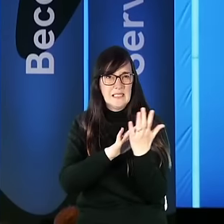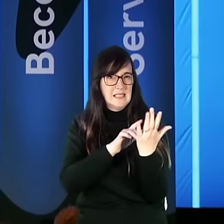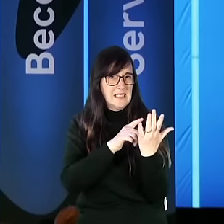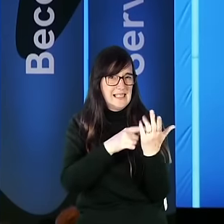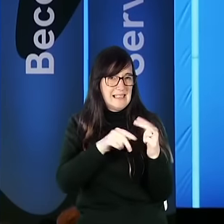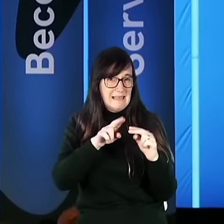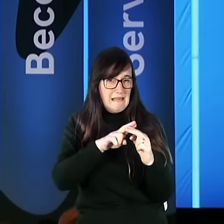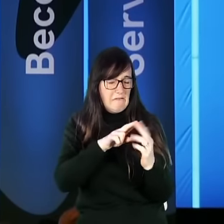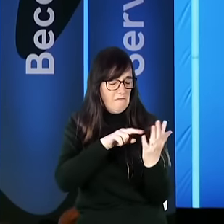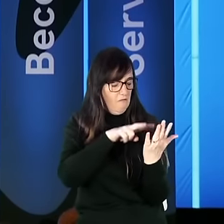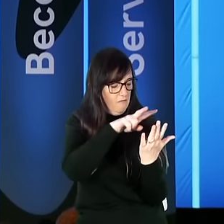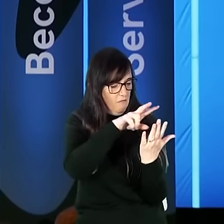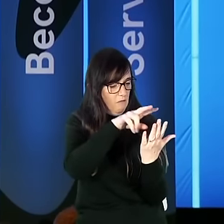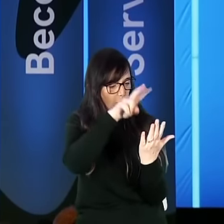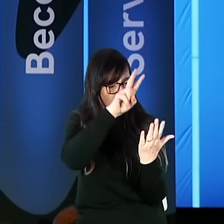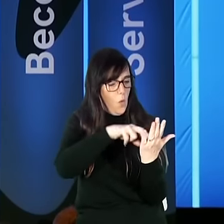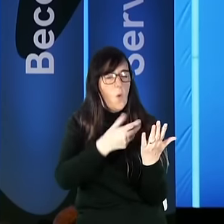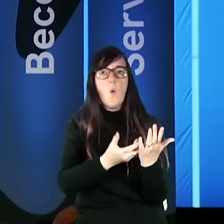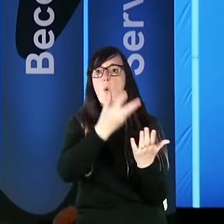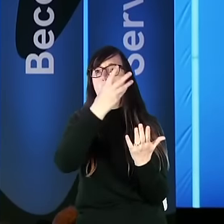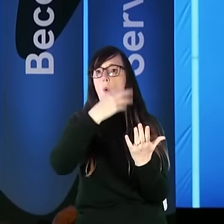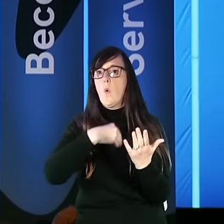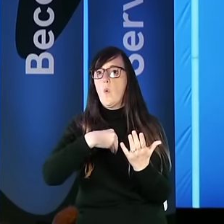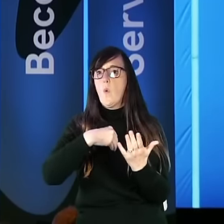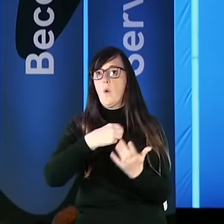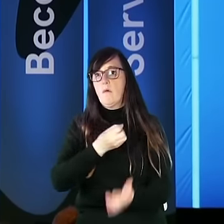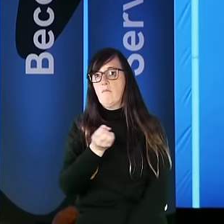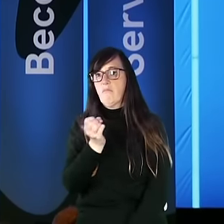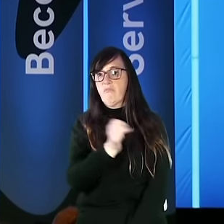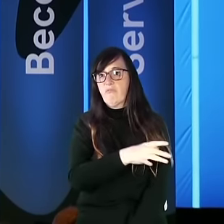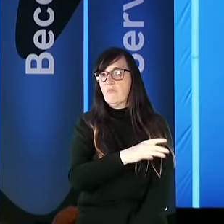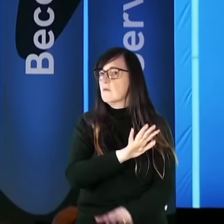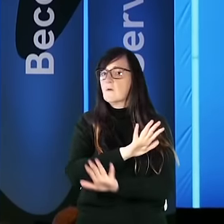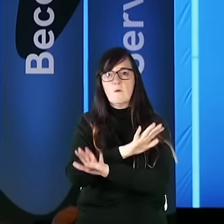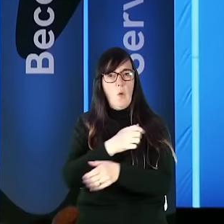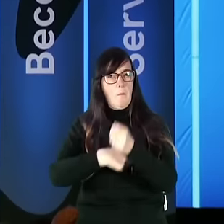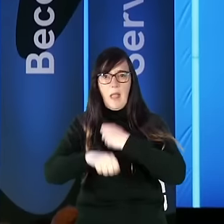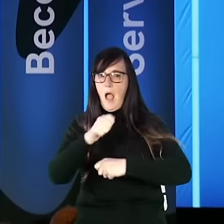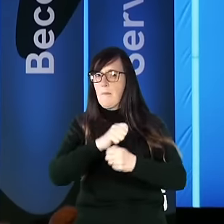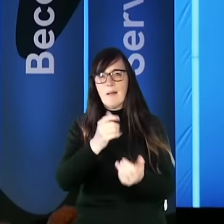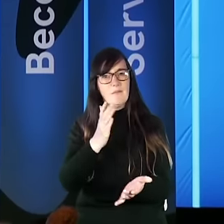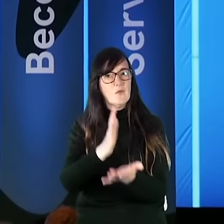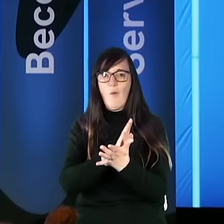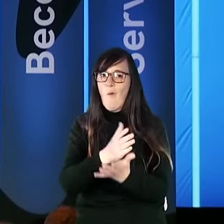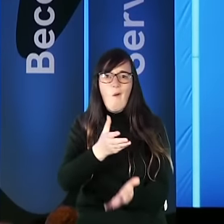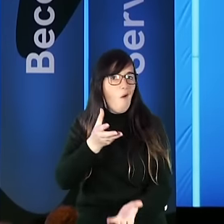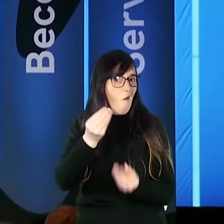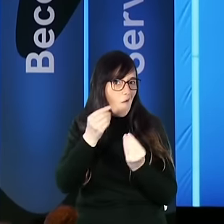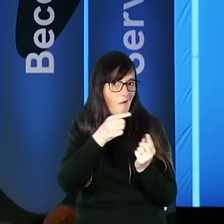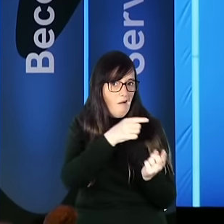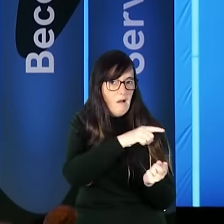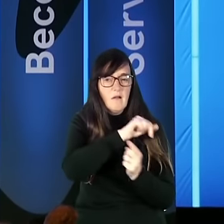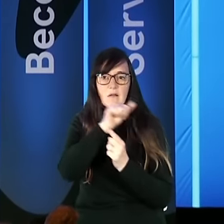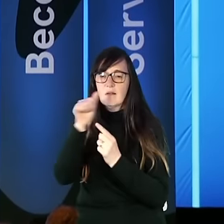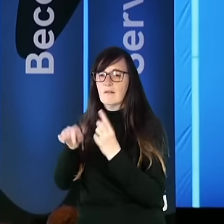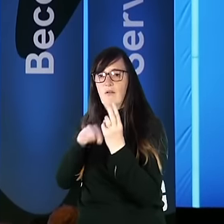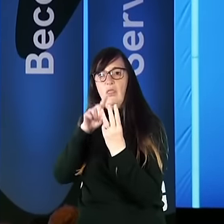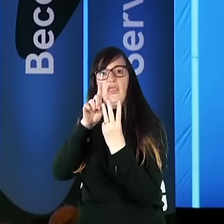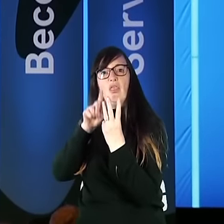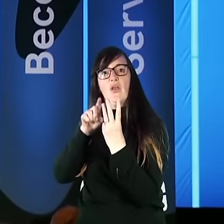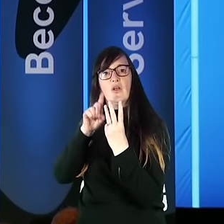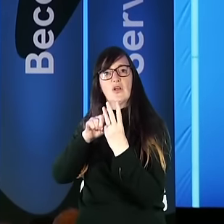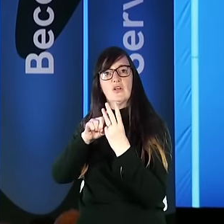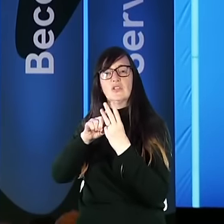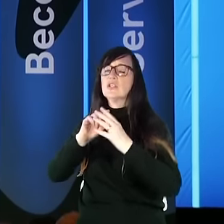we are becoming like Christ. That's what God by his Spirit wants to do. And then after becoming like Christ, we want to serve God's